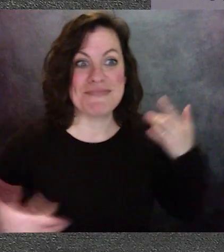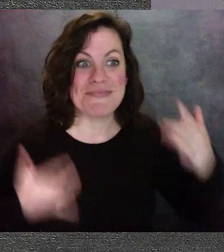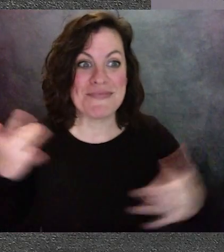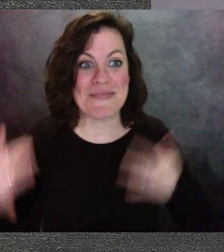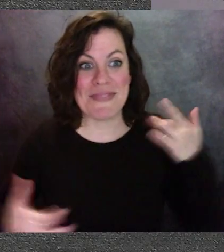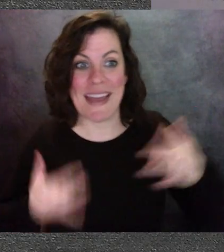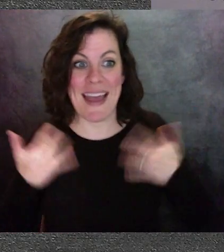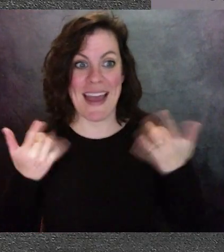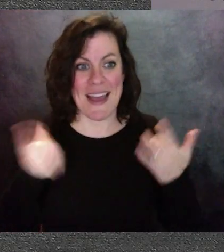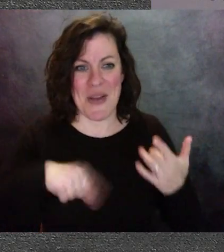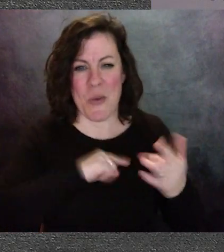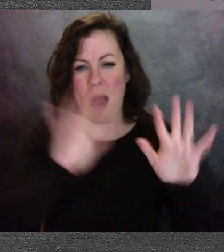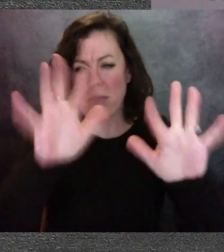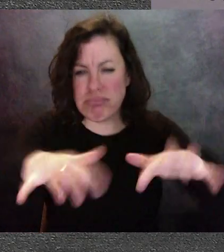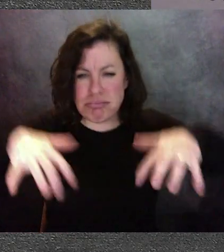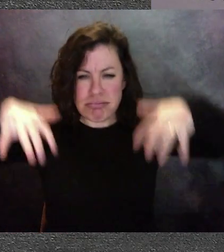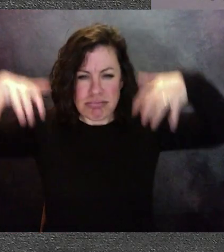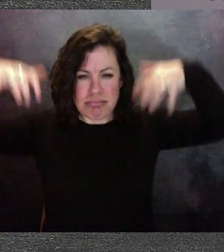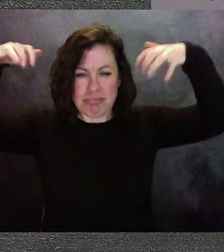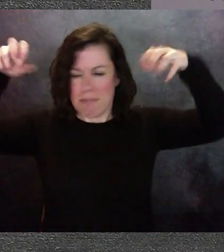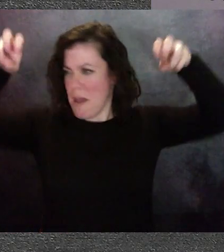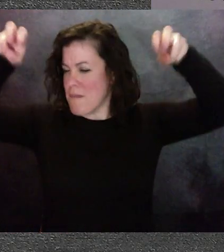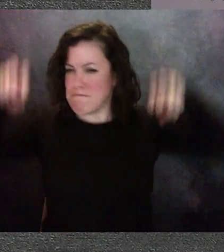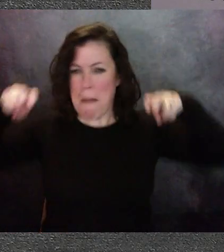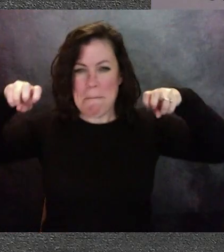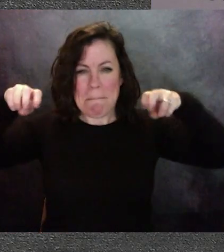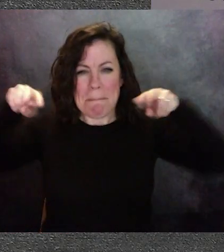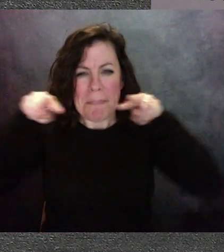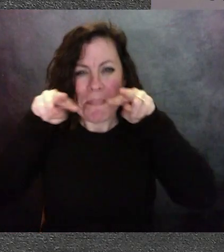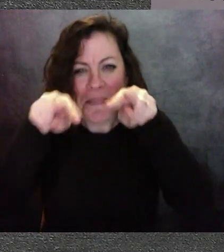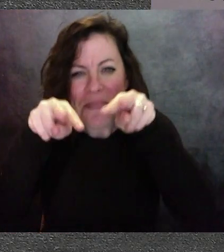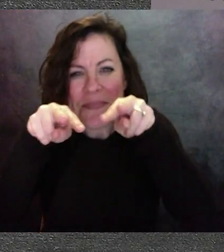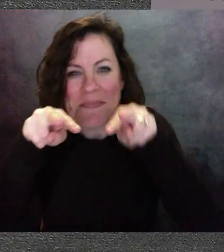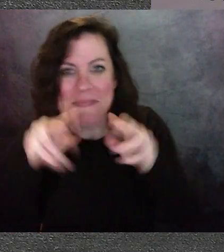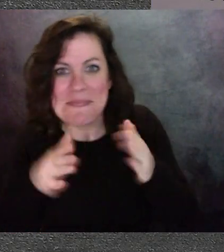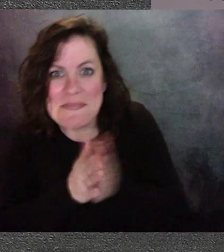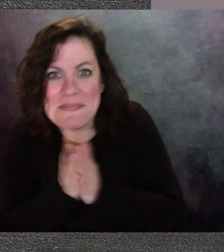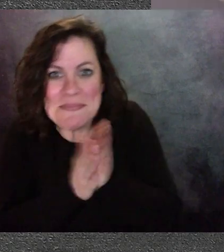Our seats are way up high. We're ready for the show.